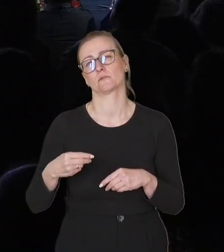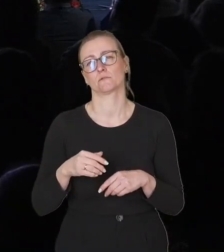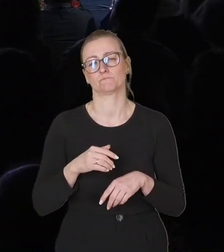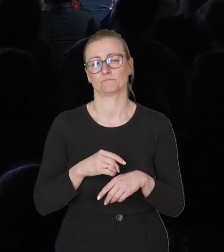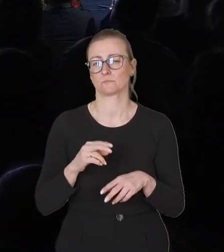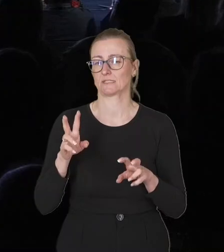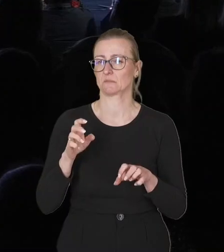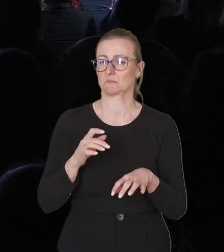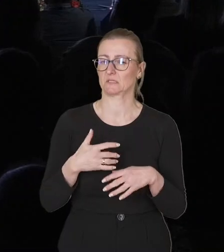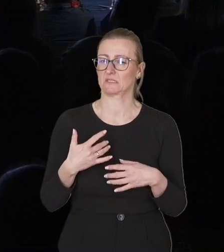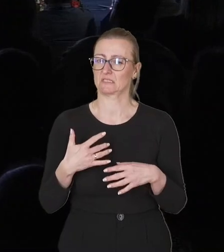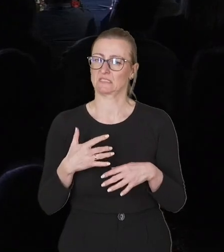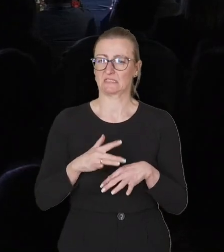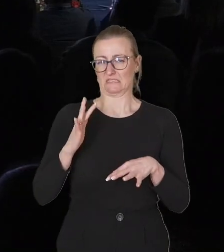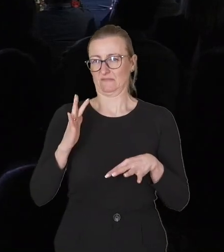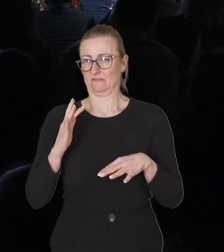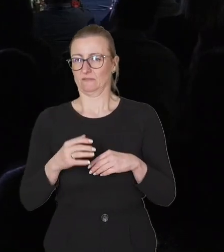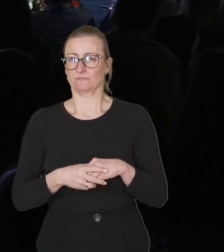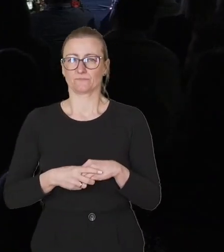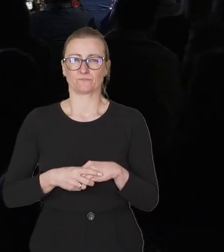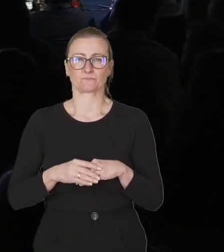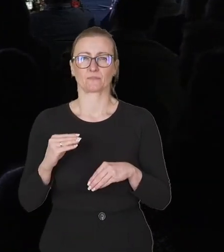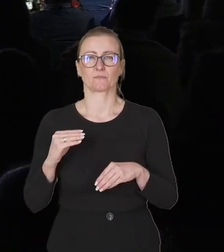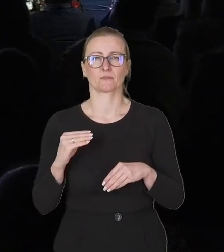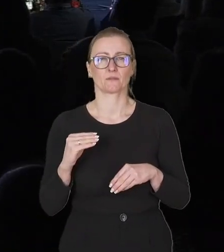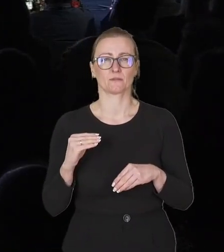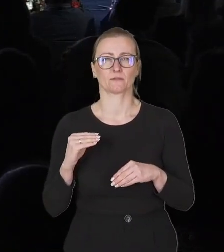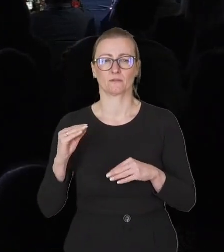sector, military markets, cohesion policy,